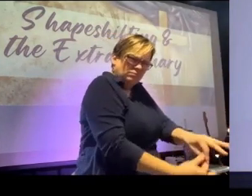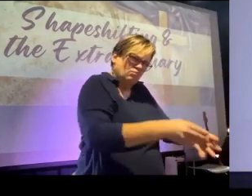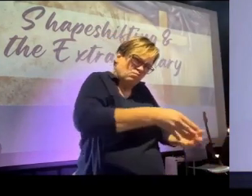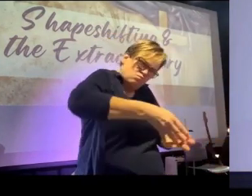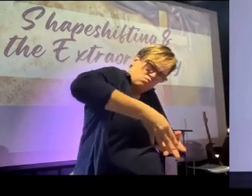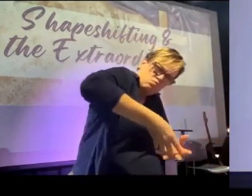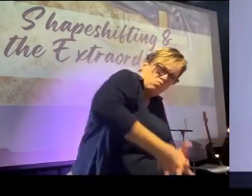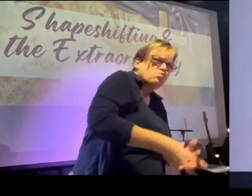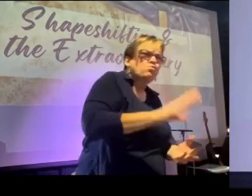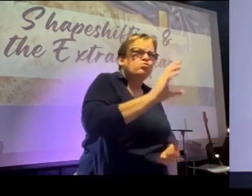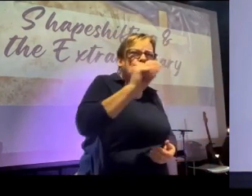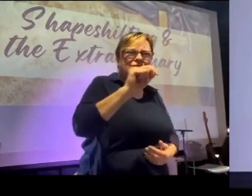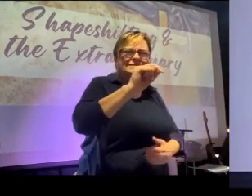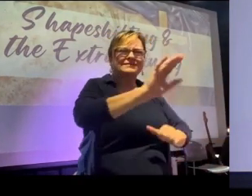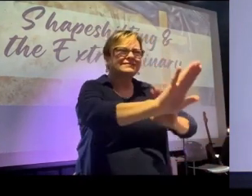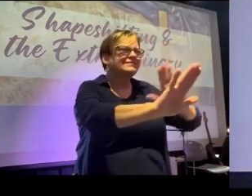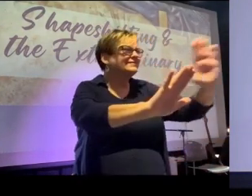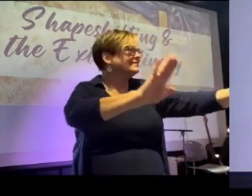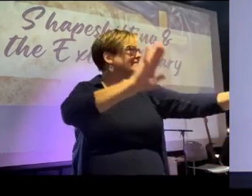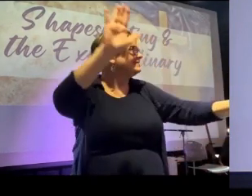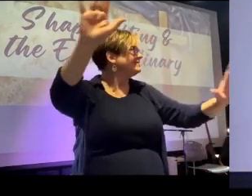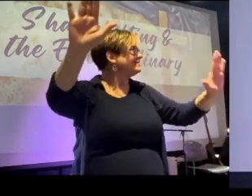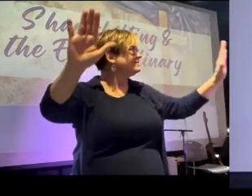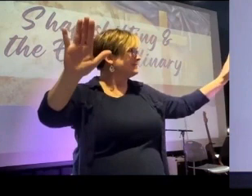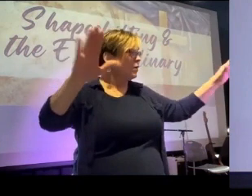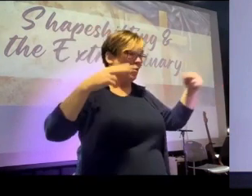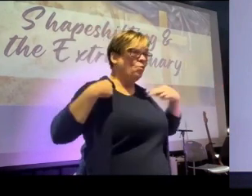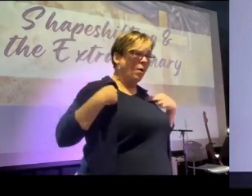human, entirely divine.